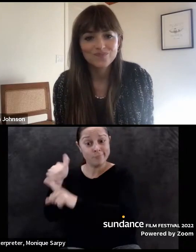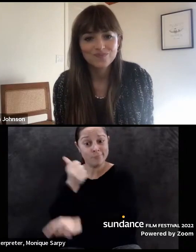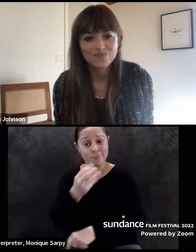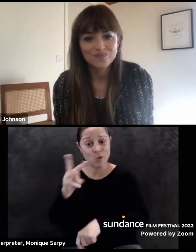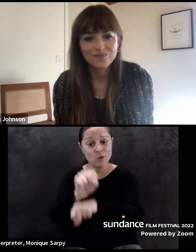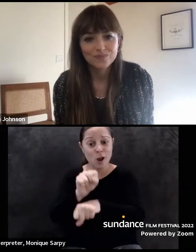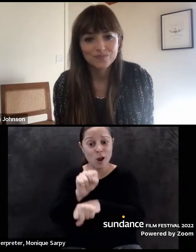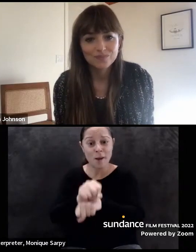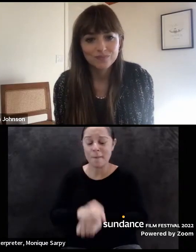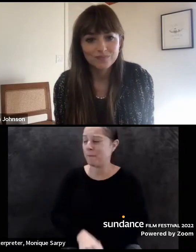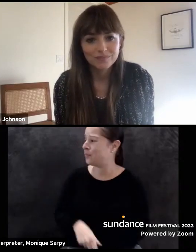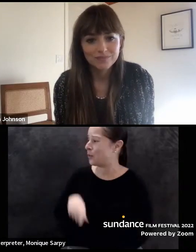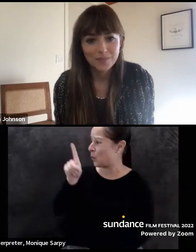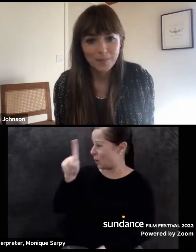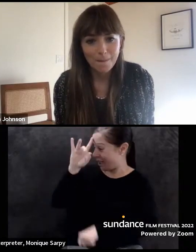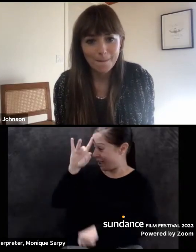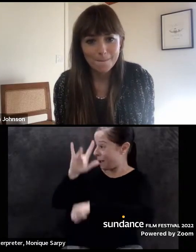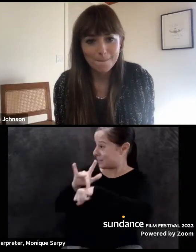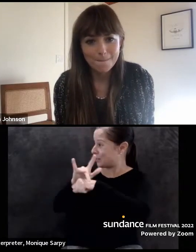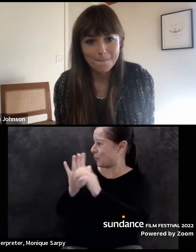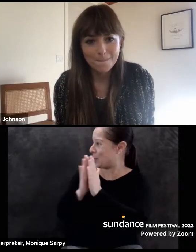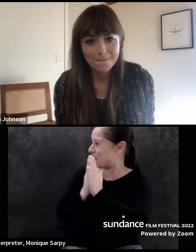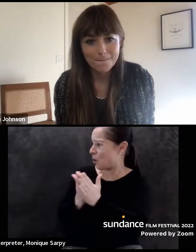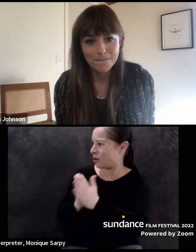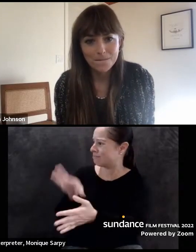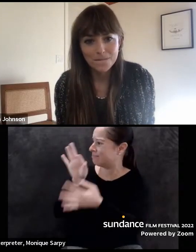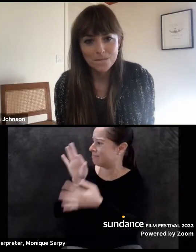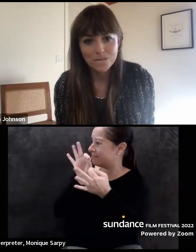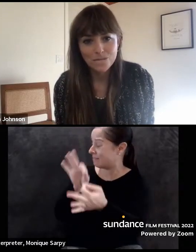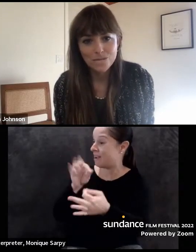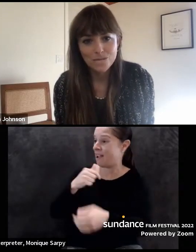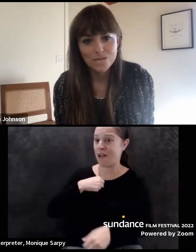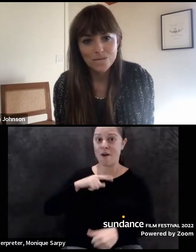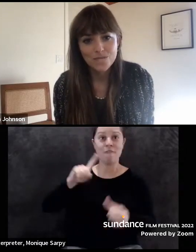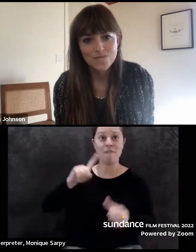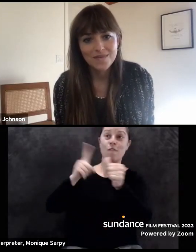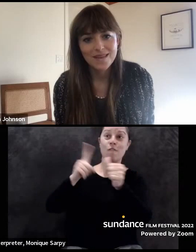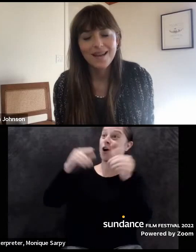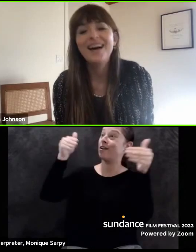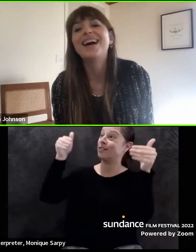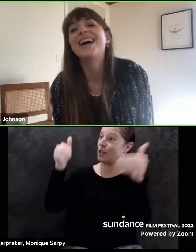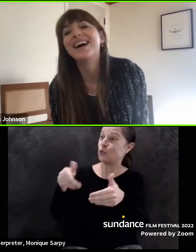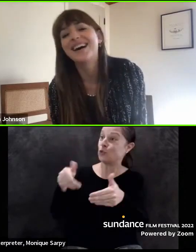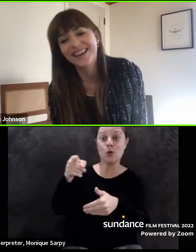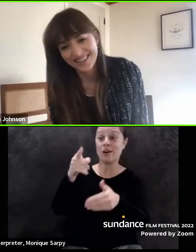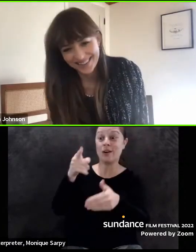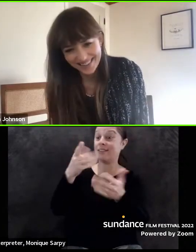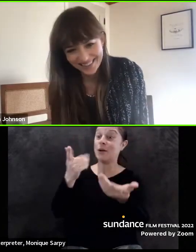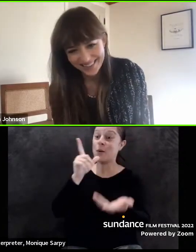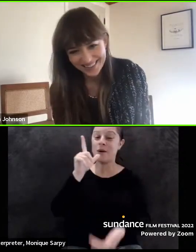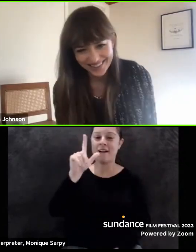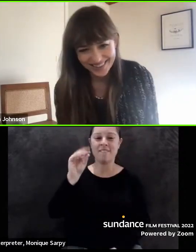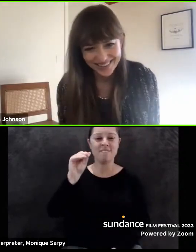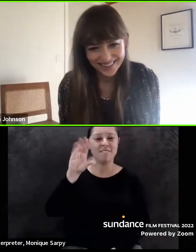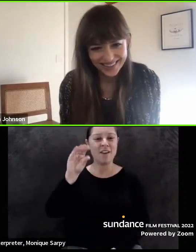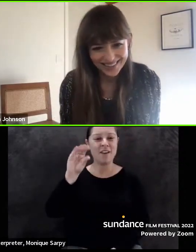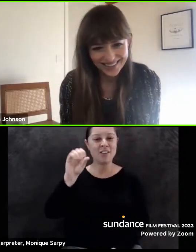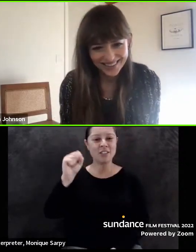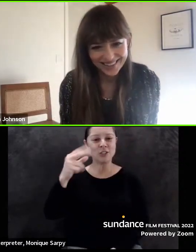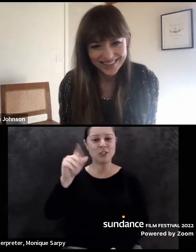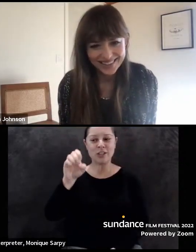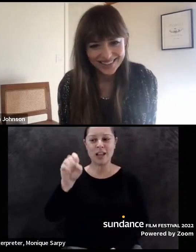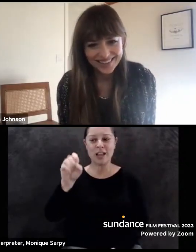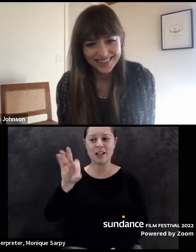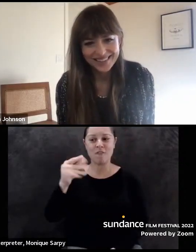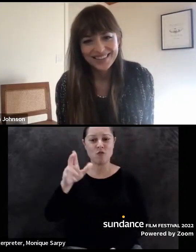You being obsessed with books works so perfectly with where I was first introduced to you with 50 Shades of Grey. So I'm like, oh yeah, so she